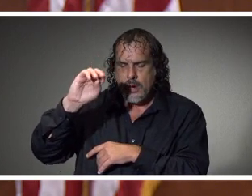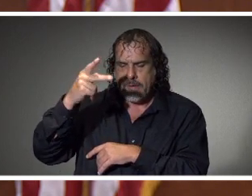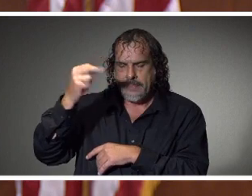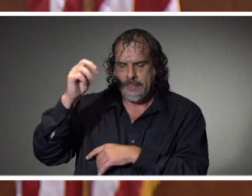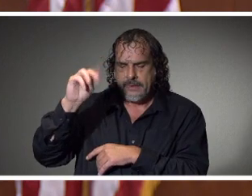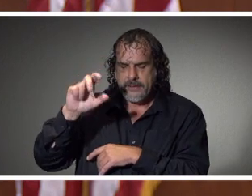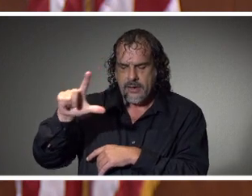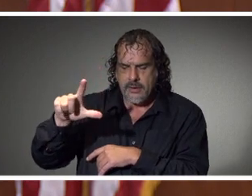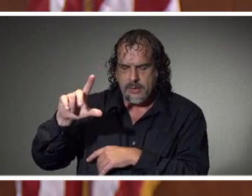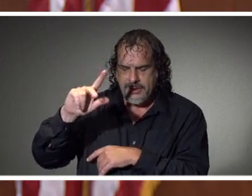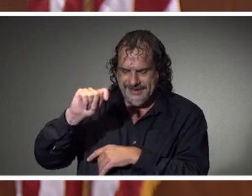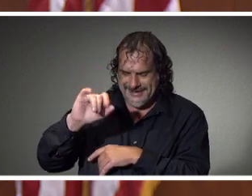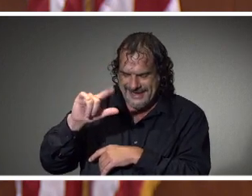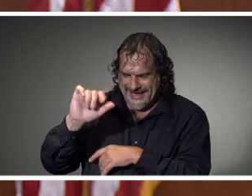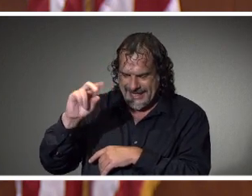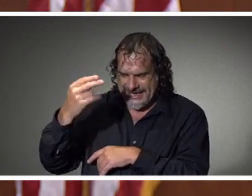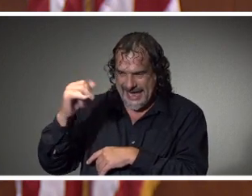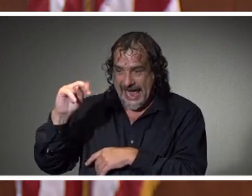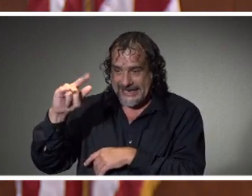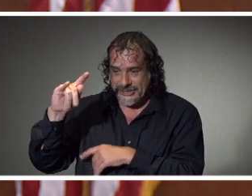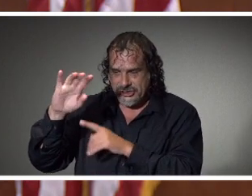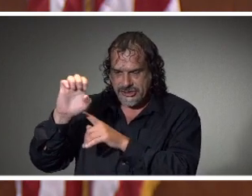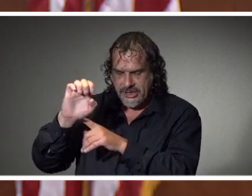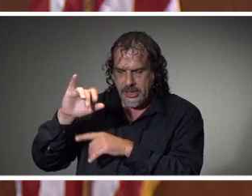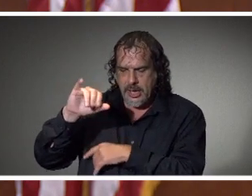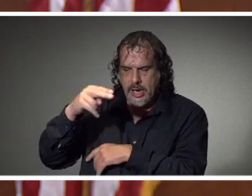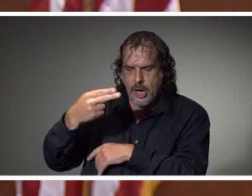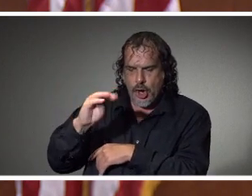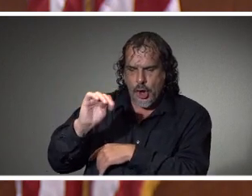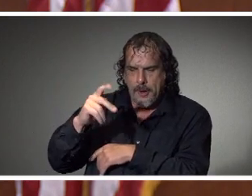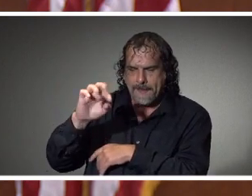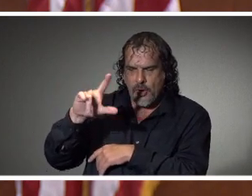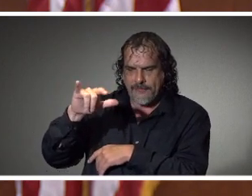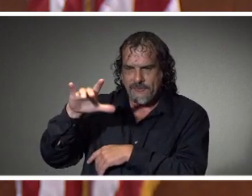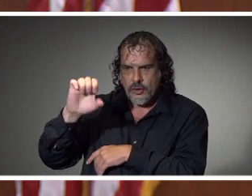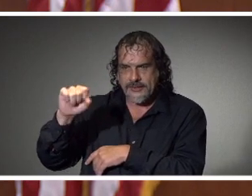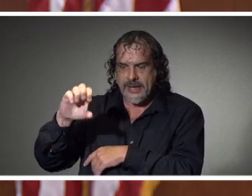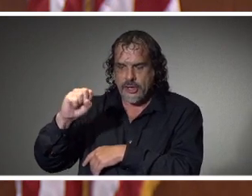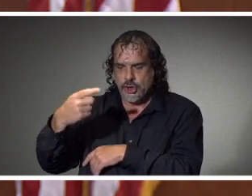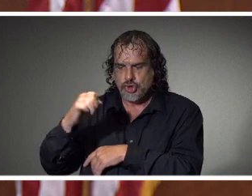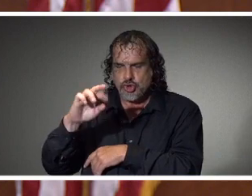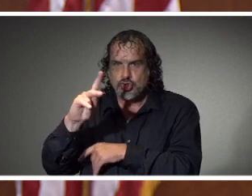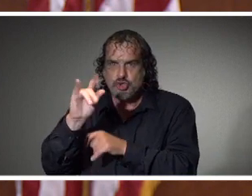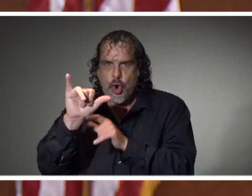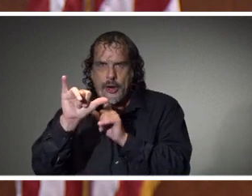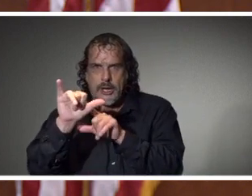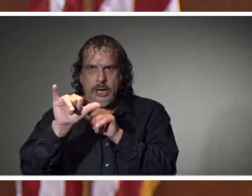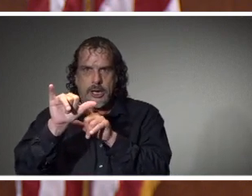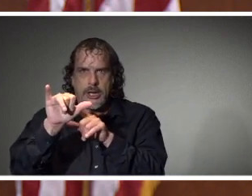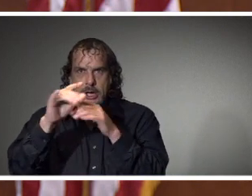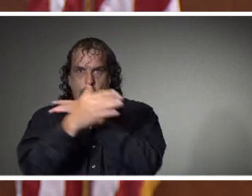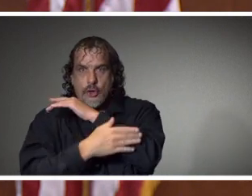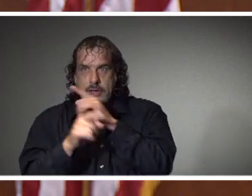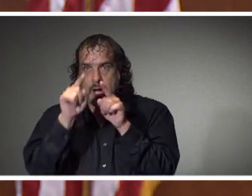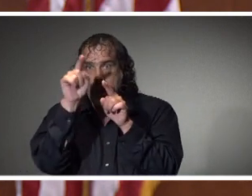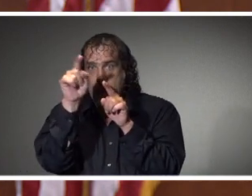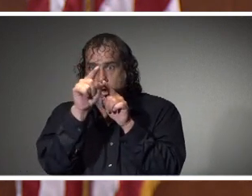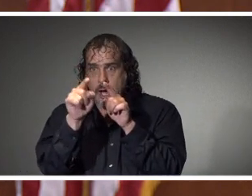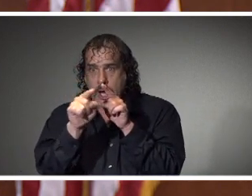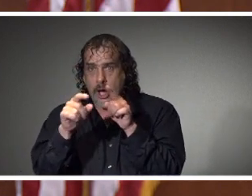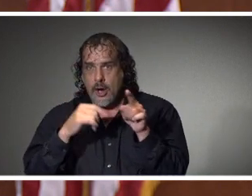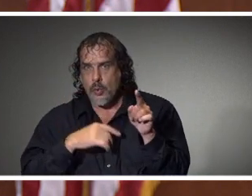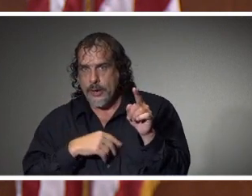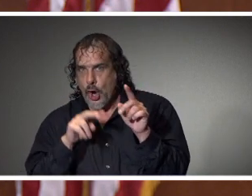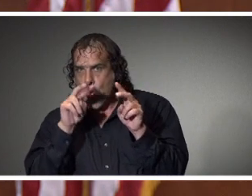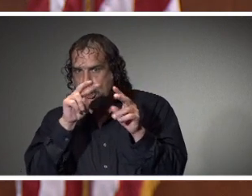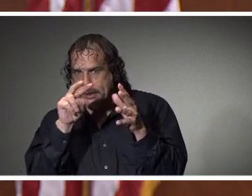Humphreys, and Sharkey counties are counties that we are looking very closely at. Remember, we have